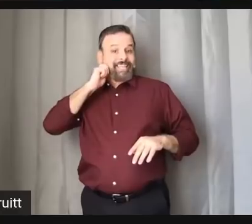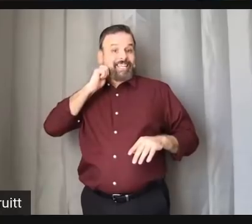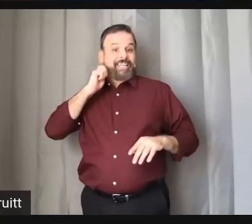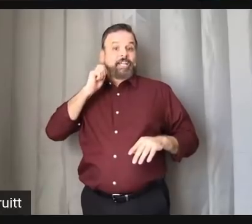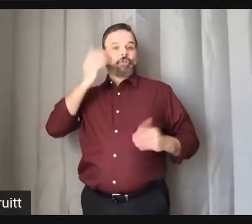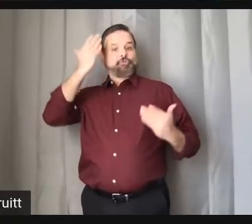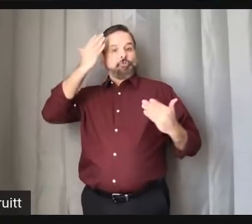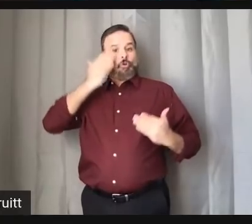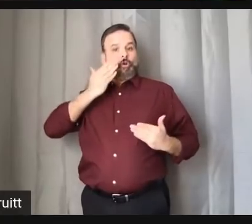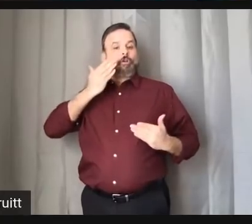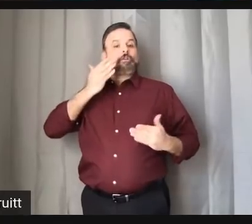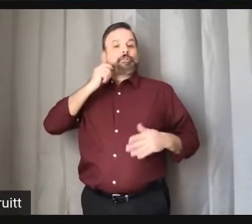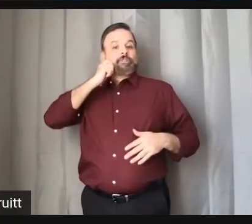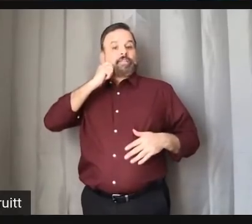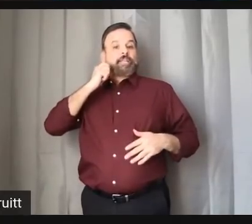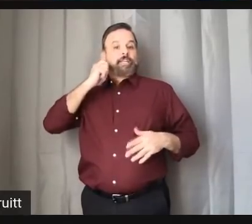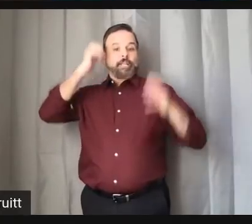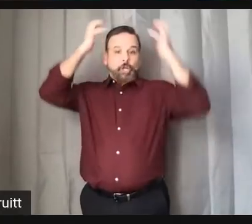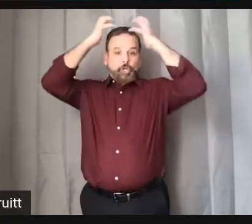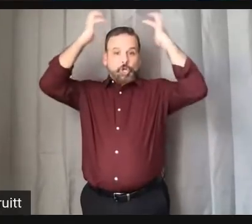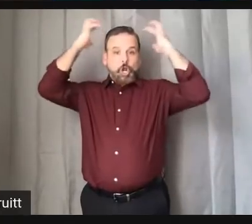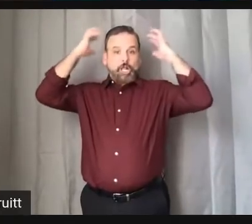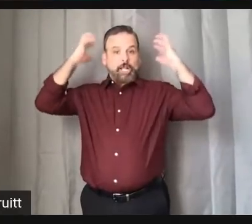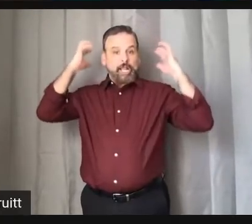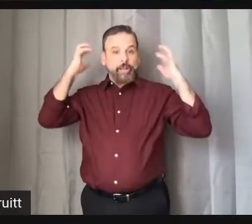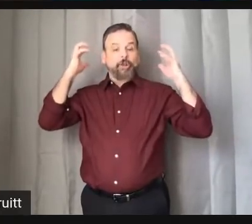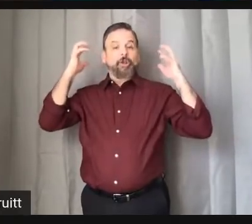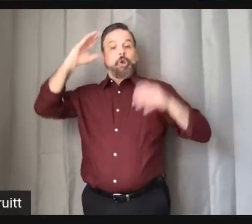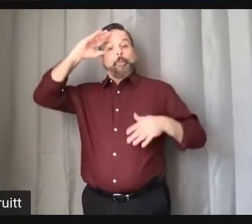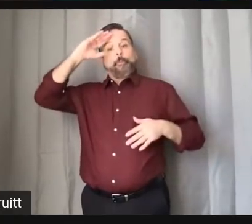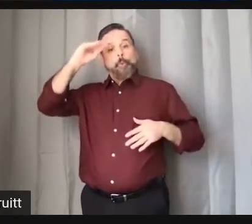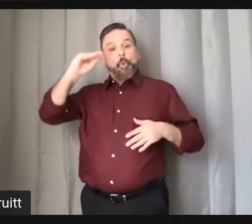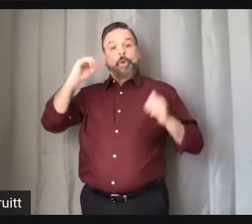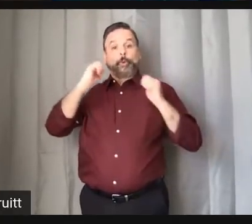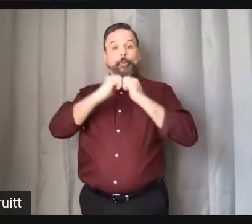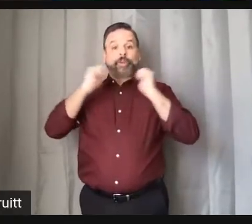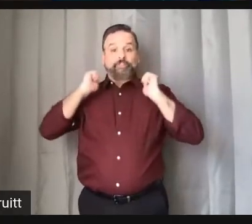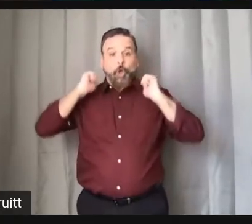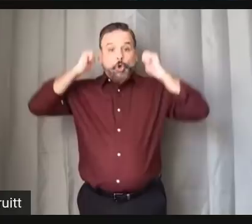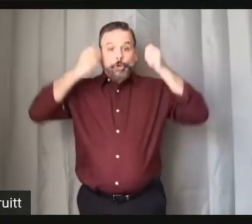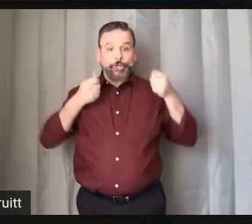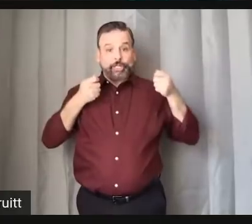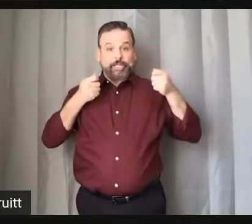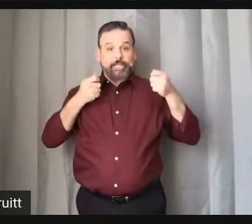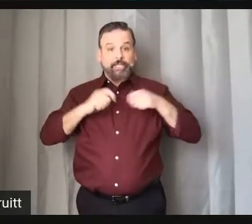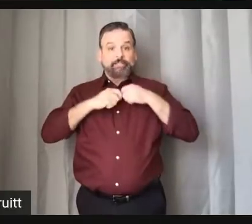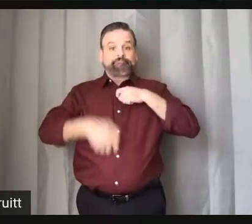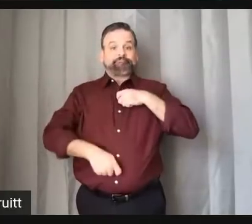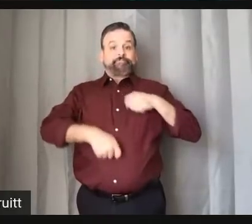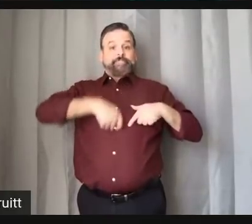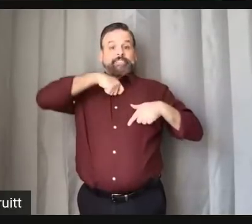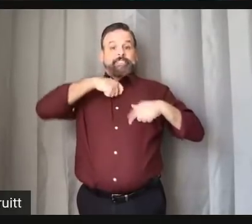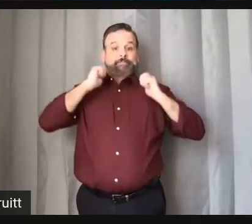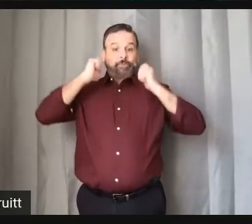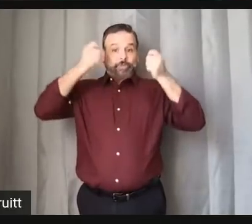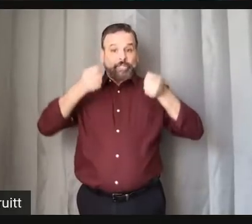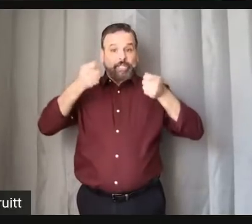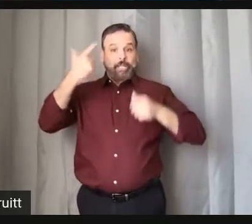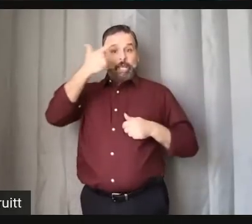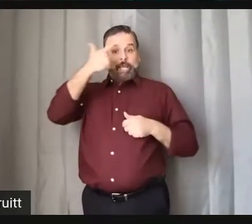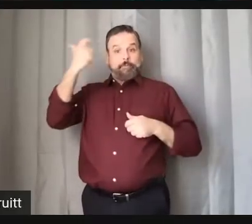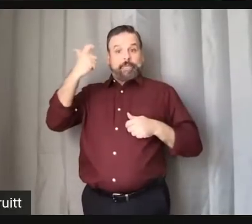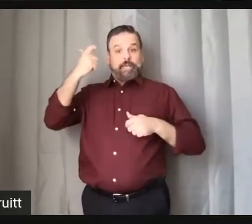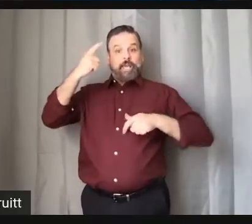dark brown-skinned, curly-haired a boy wearing a hoodie, right? Because